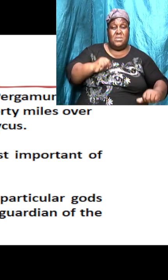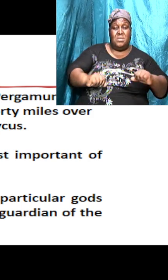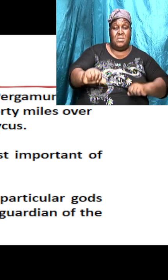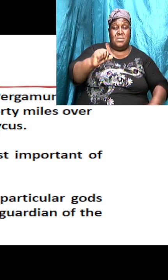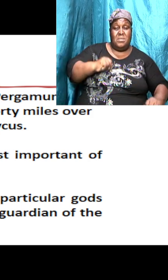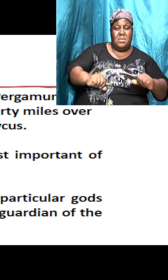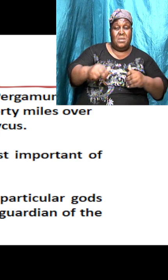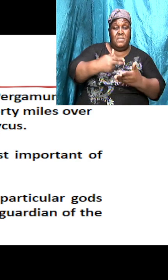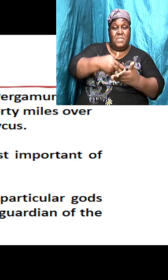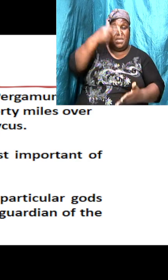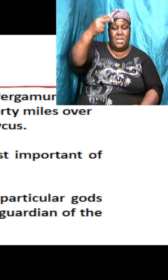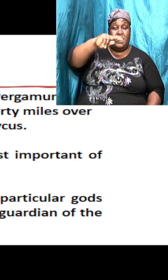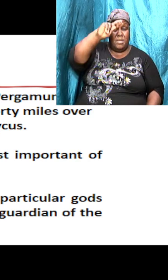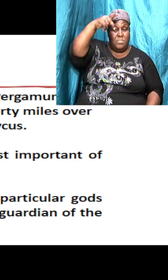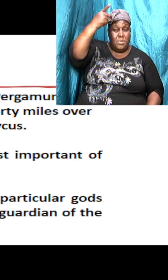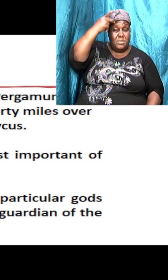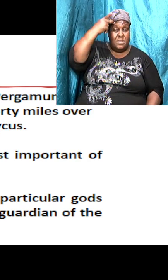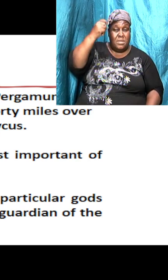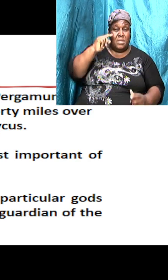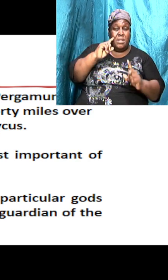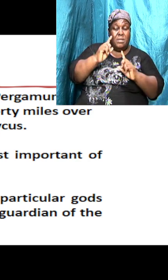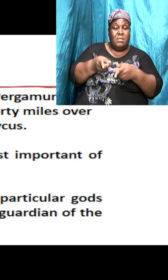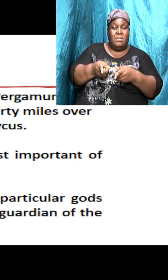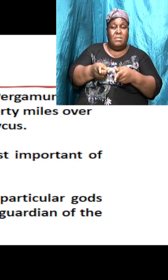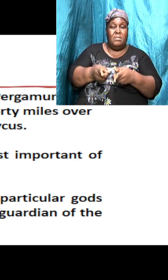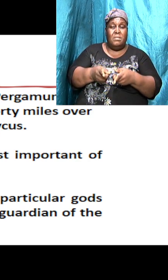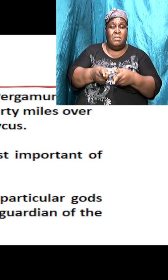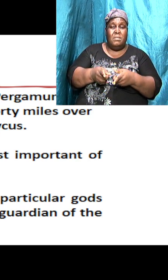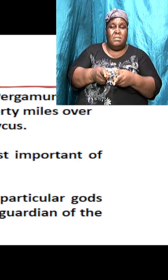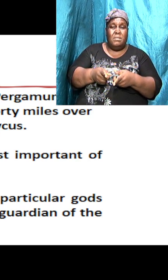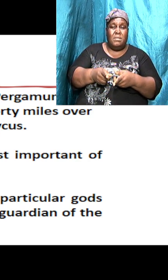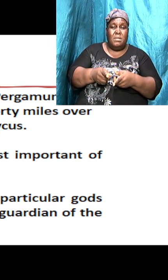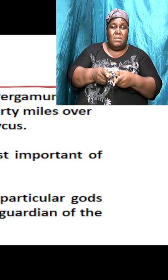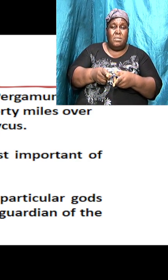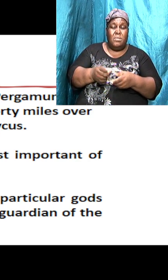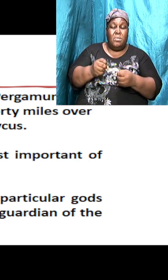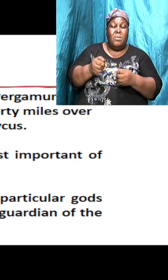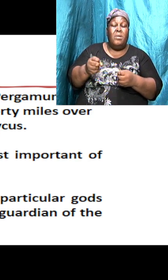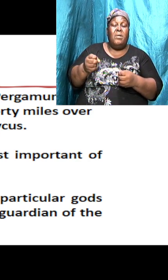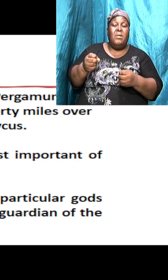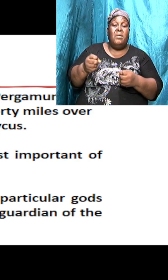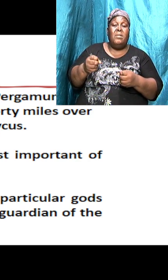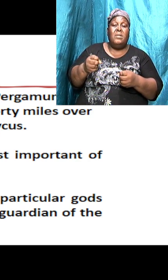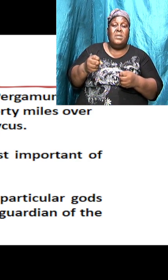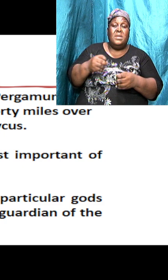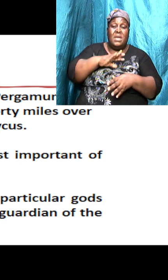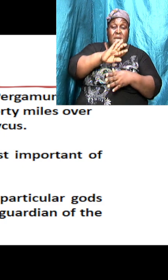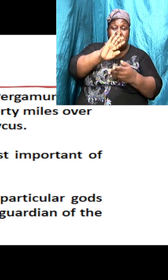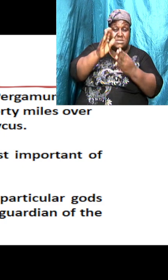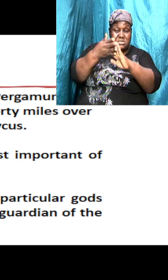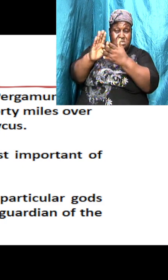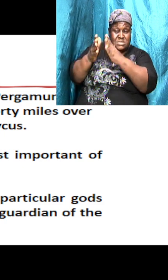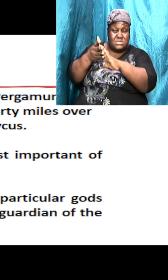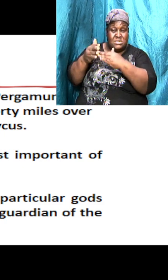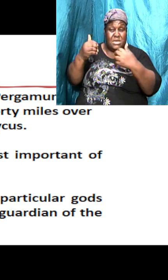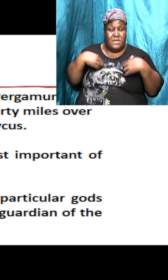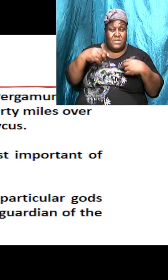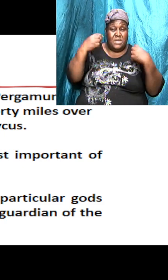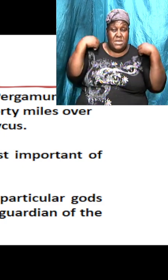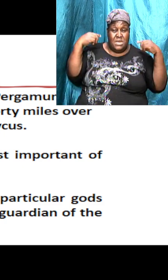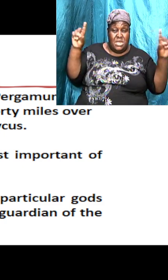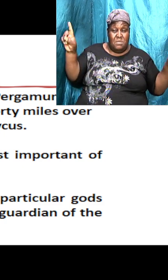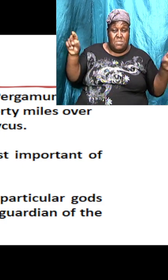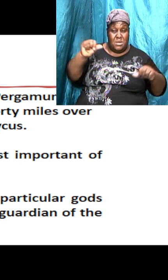highest political order, whether it was a city steeped in demonic activities, the church can be